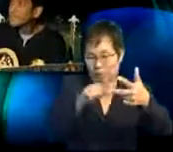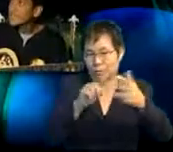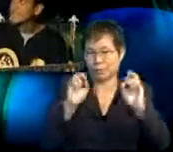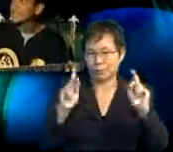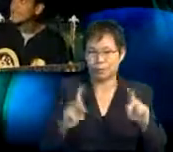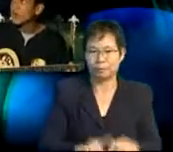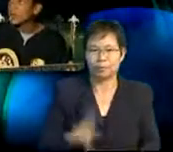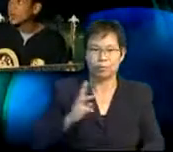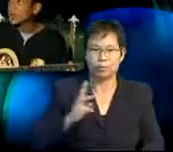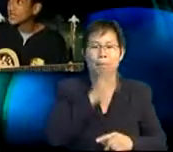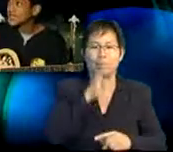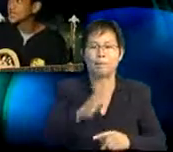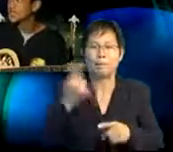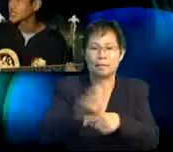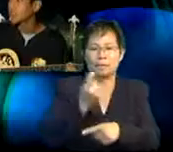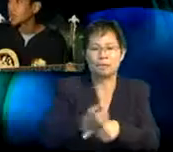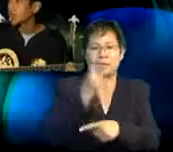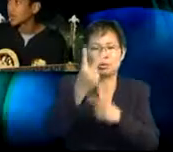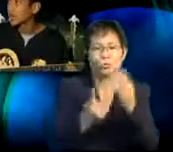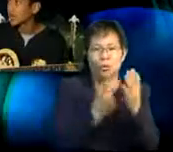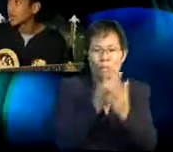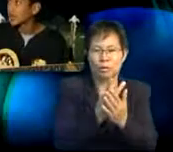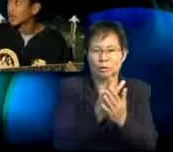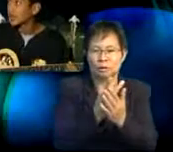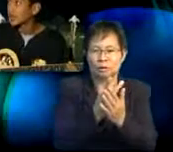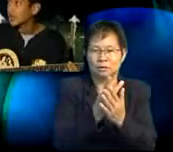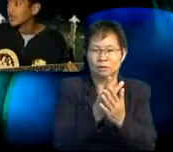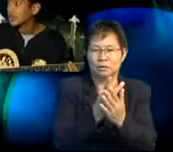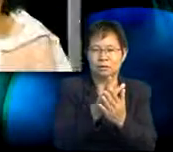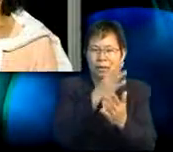We've been practicing since 2 hours and it still does not sound right.